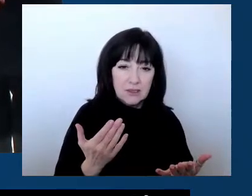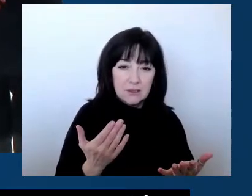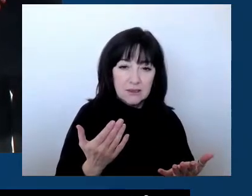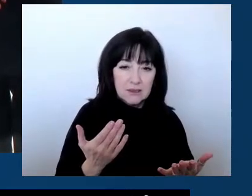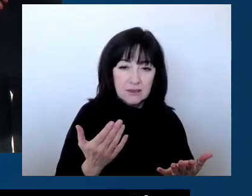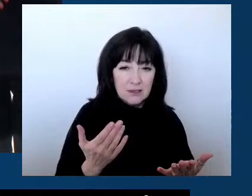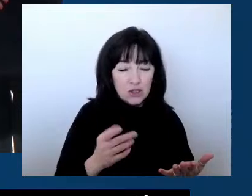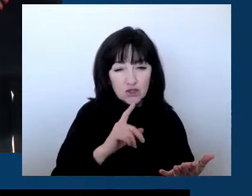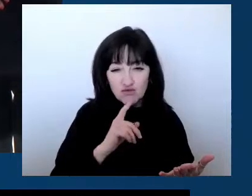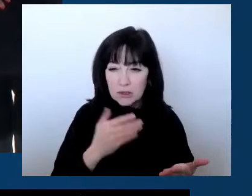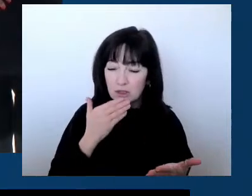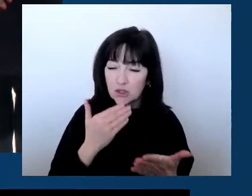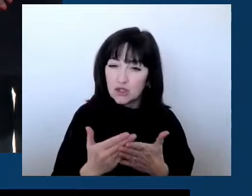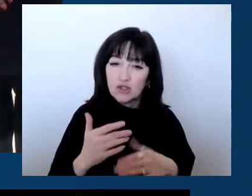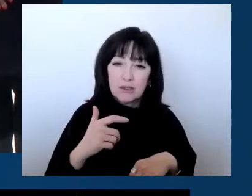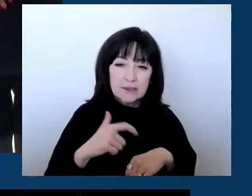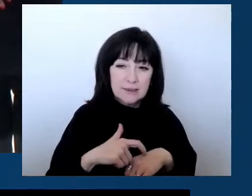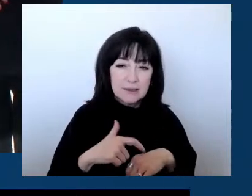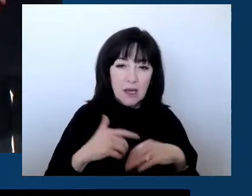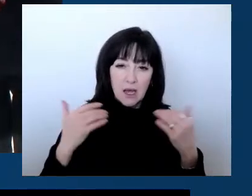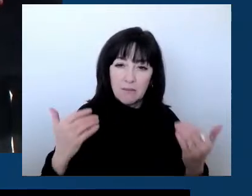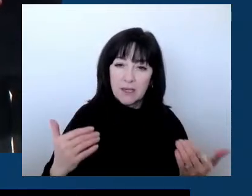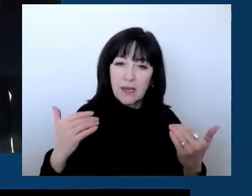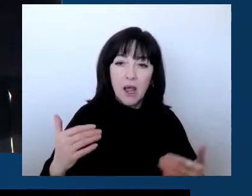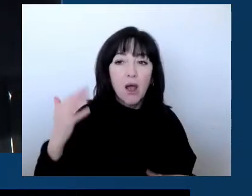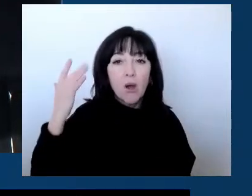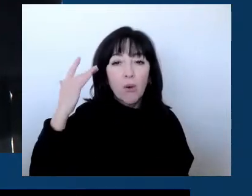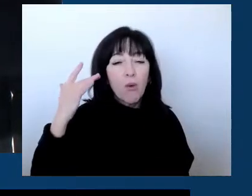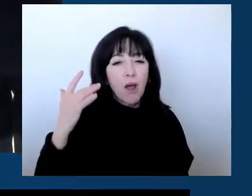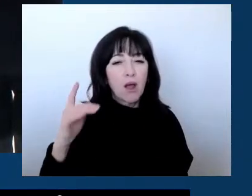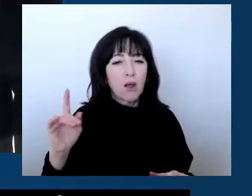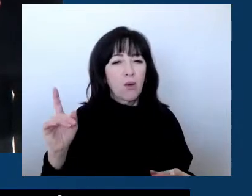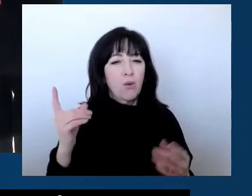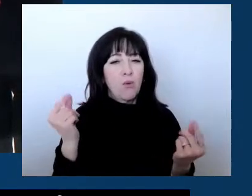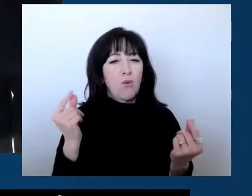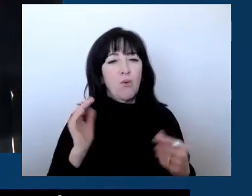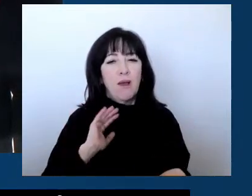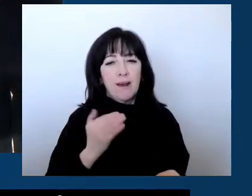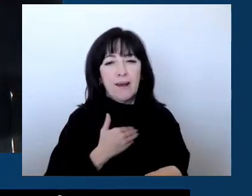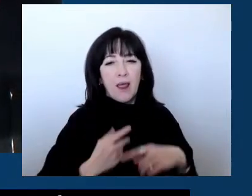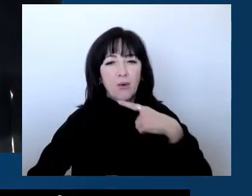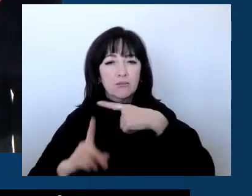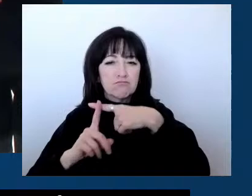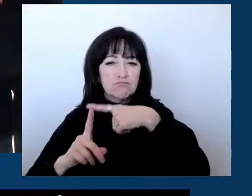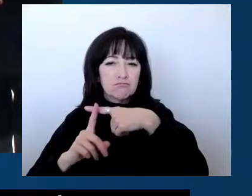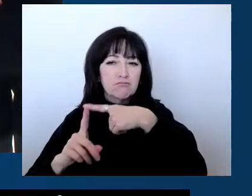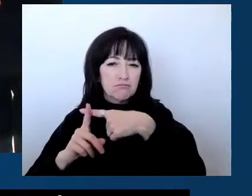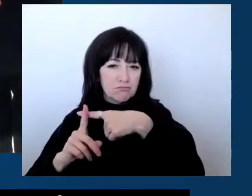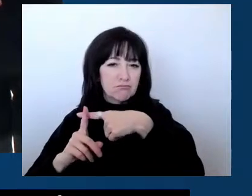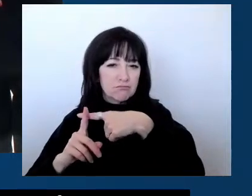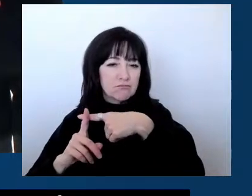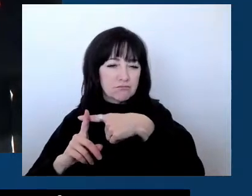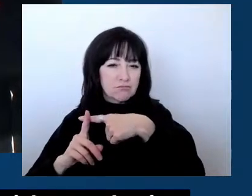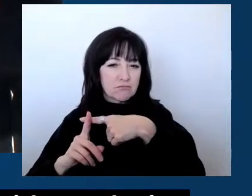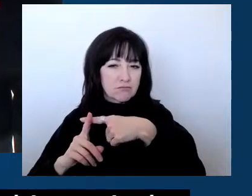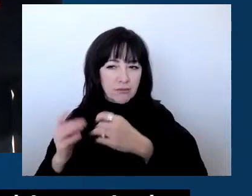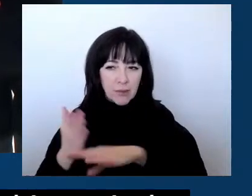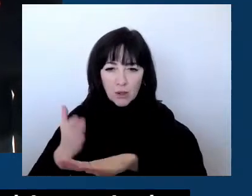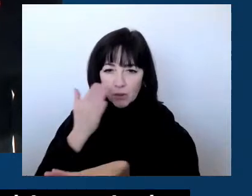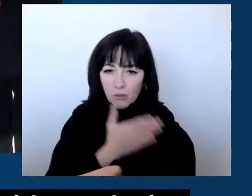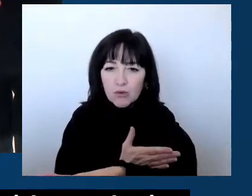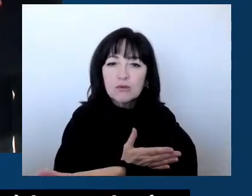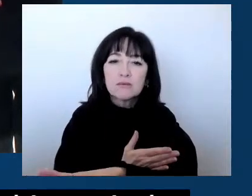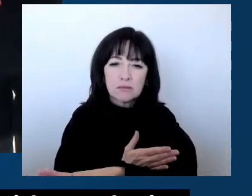a good time and place to talk about what we stand to gain by getting it right. This is an opportunity to break the